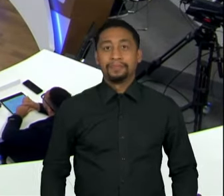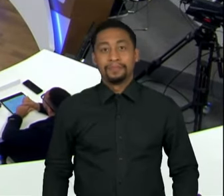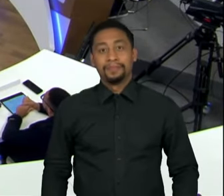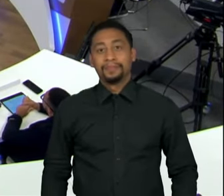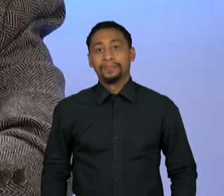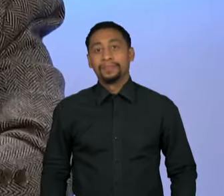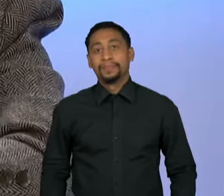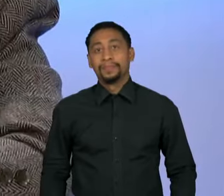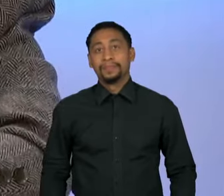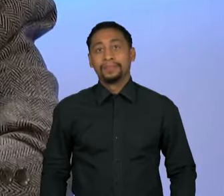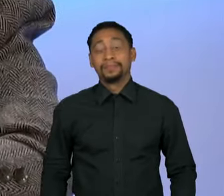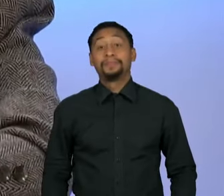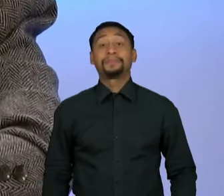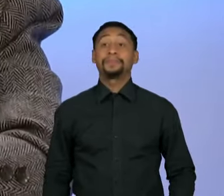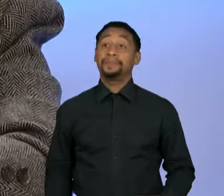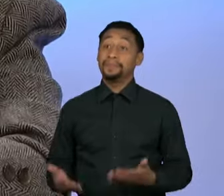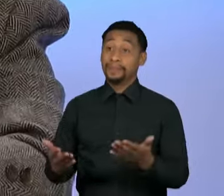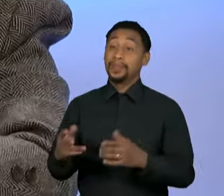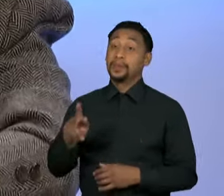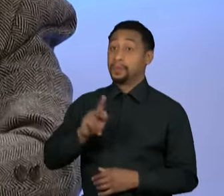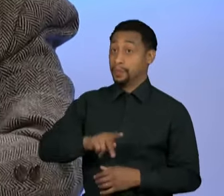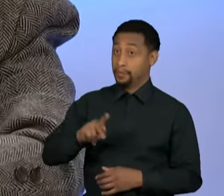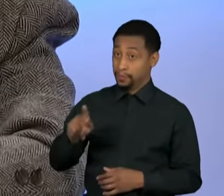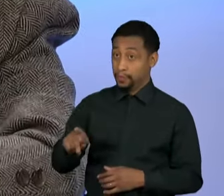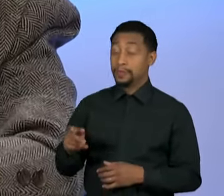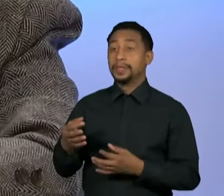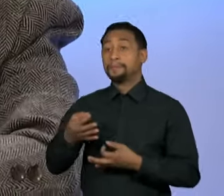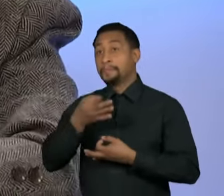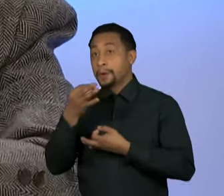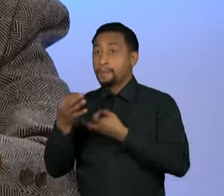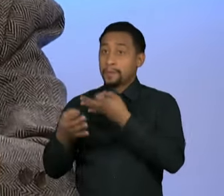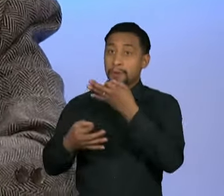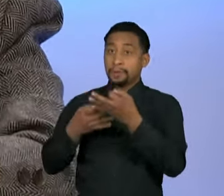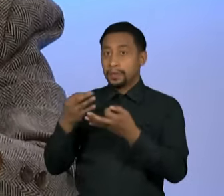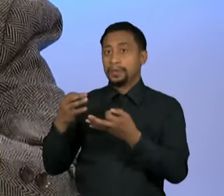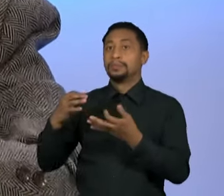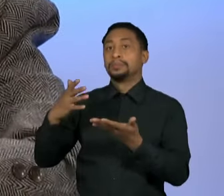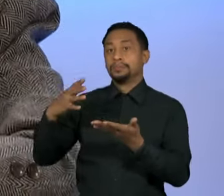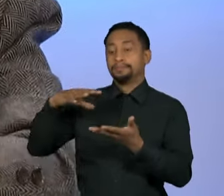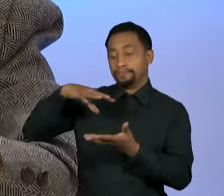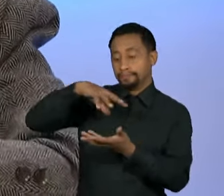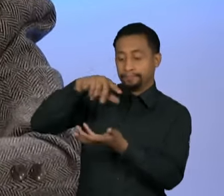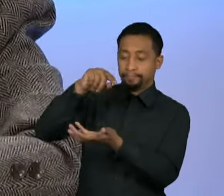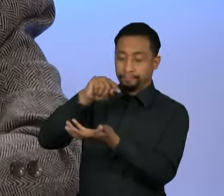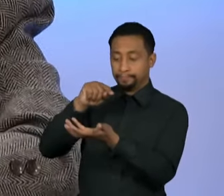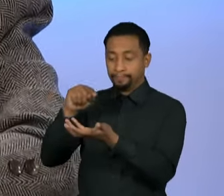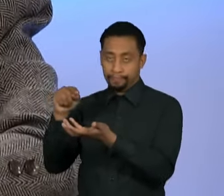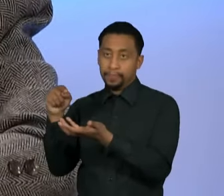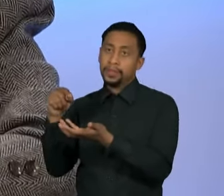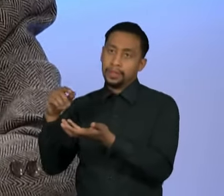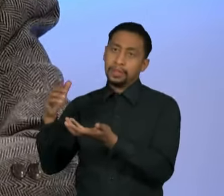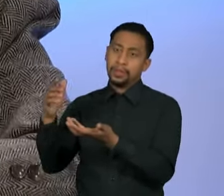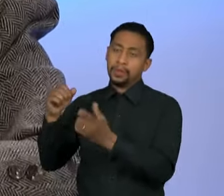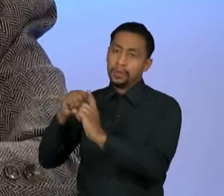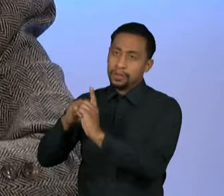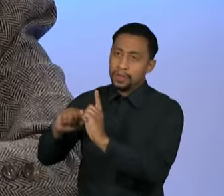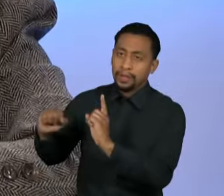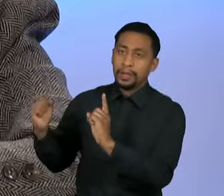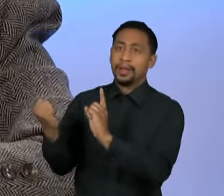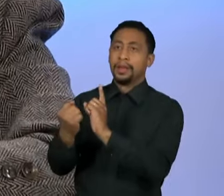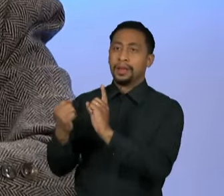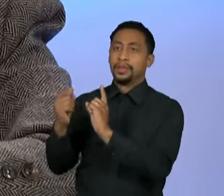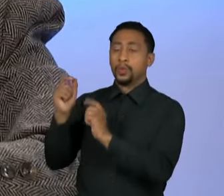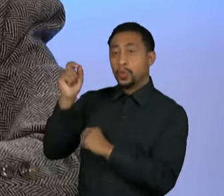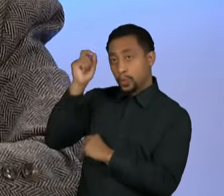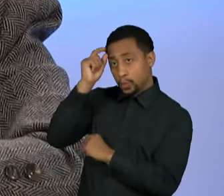Professor, yeah. Você faz muitas críticas ao impacto da globalização nos países, nas sociedades e nas nossas culturas. Mas